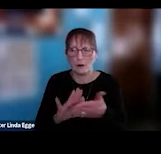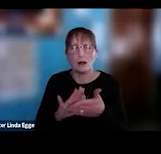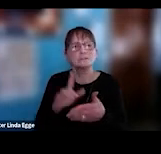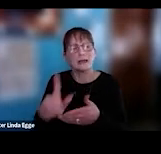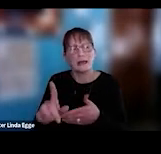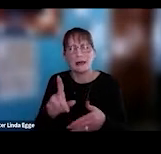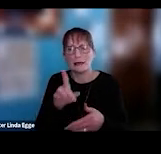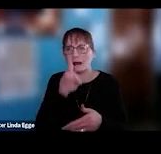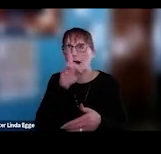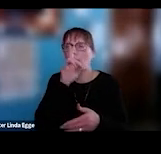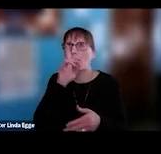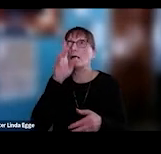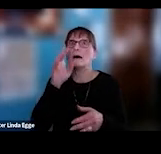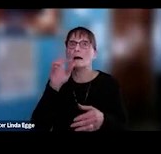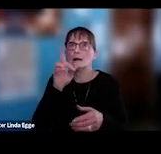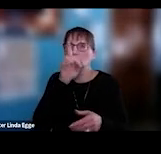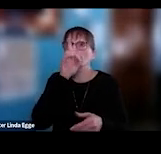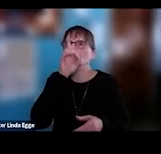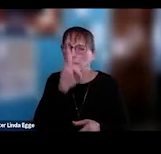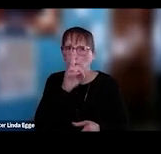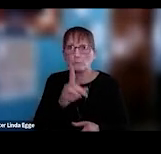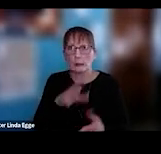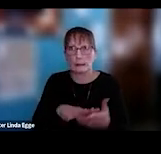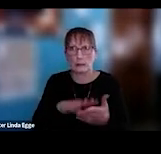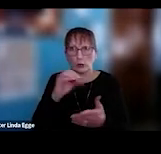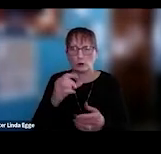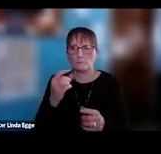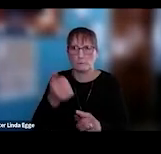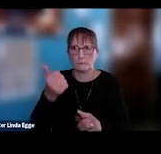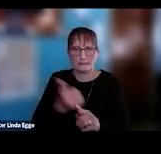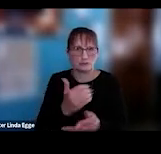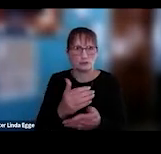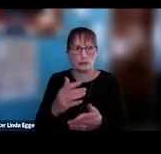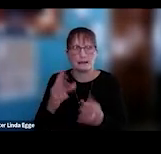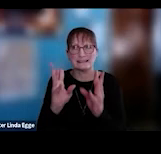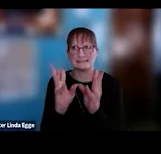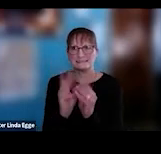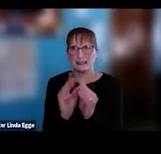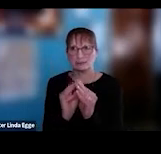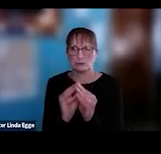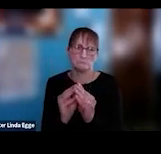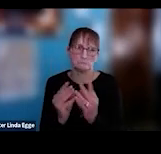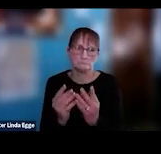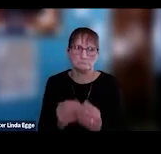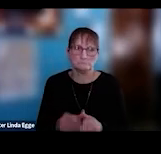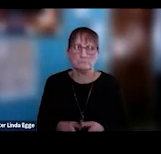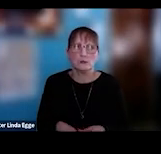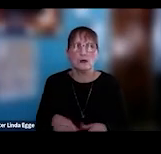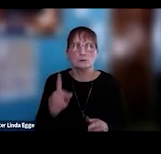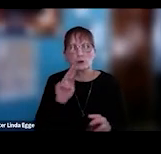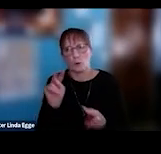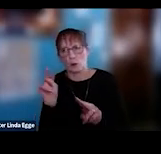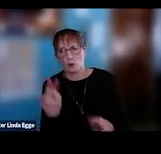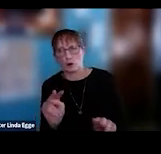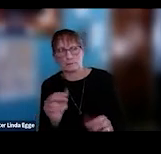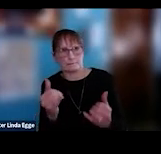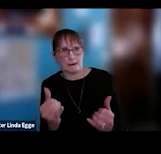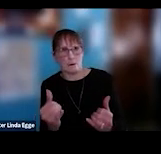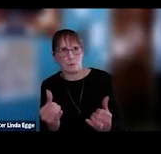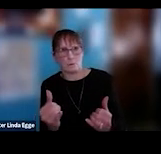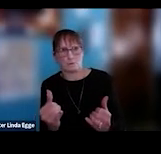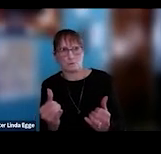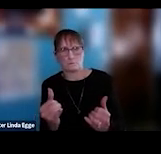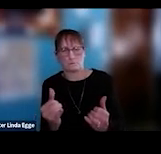learned something from each session. So take a look at